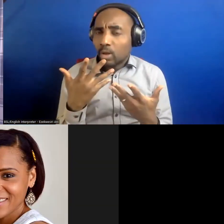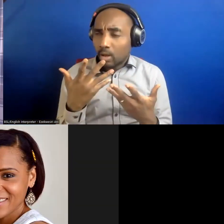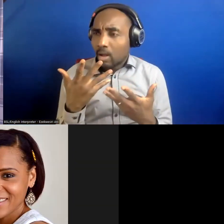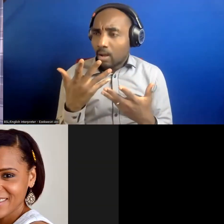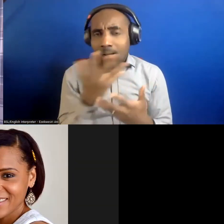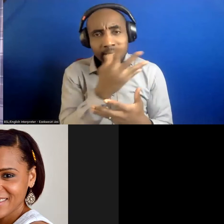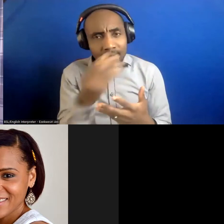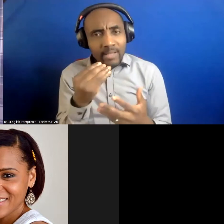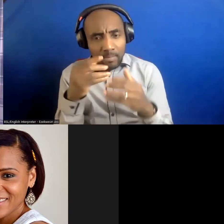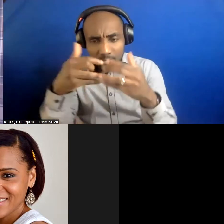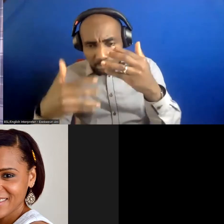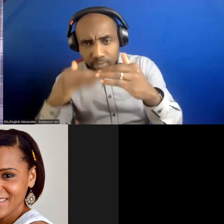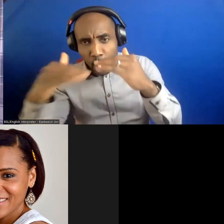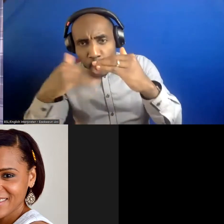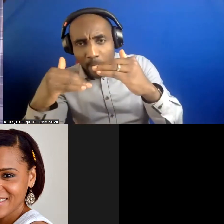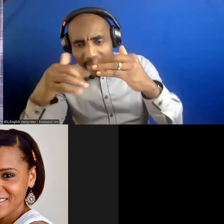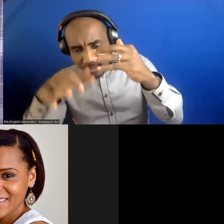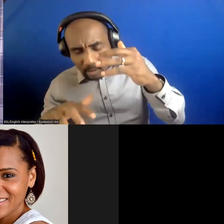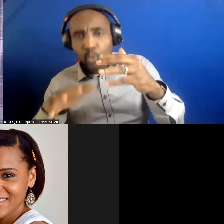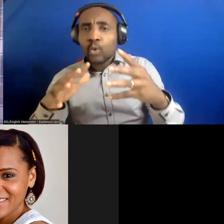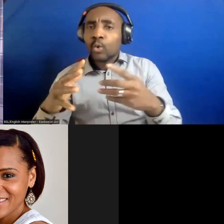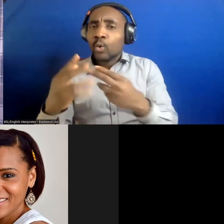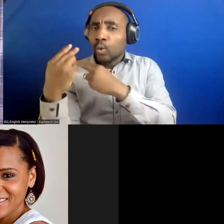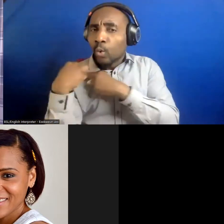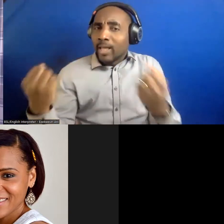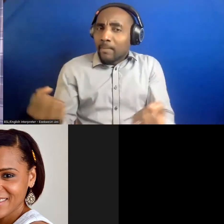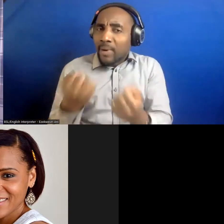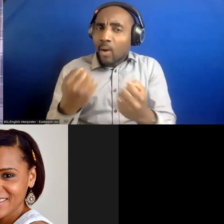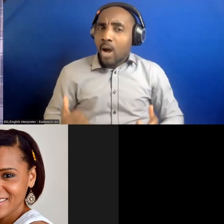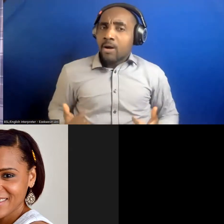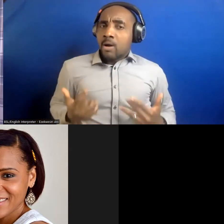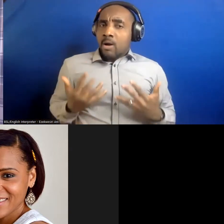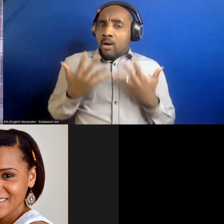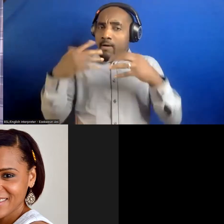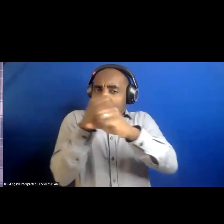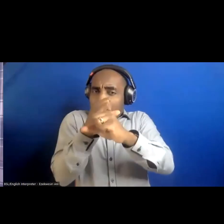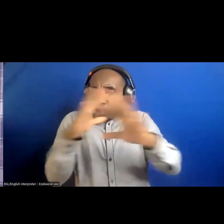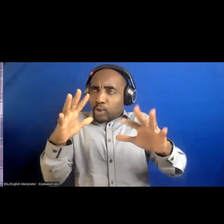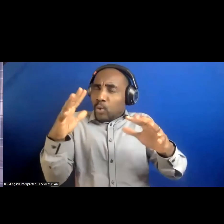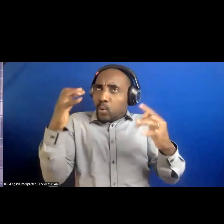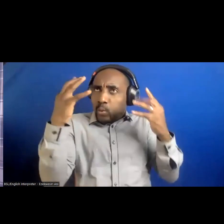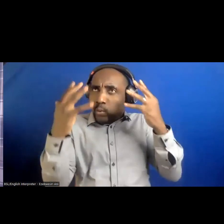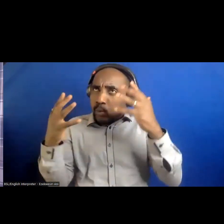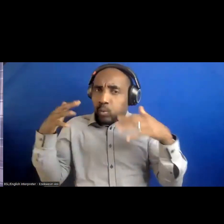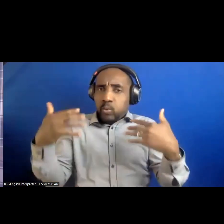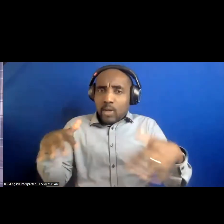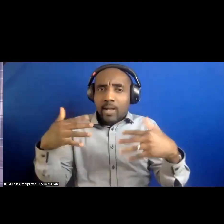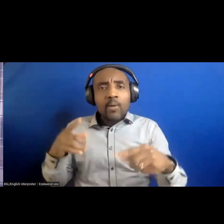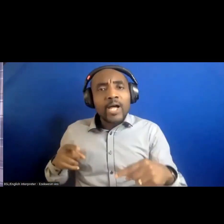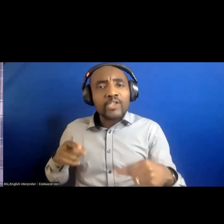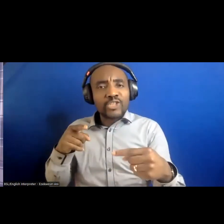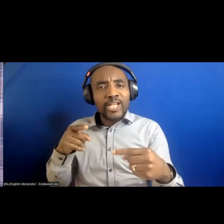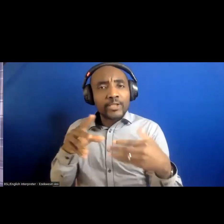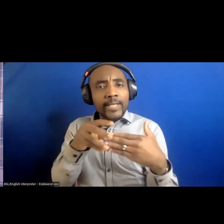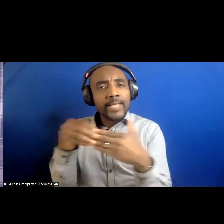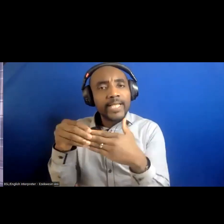of the comments, really empowering and really kind of visionary in all kinds of ways, as well as challenging to the leaders